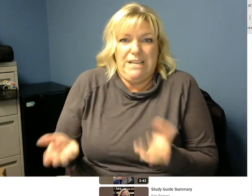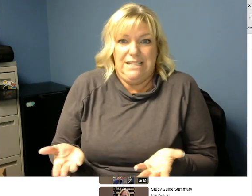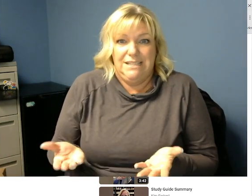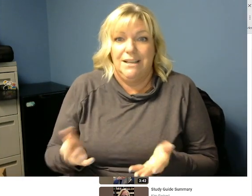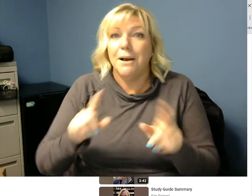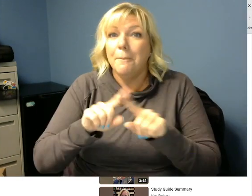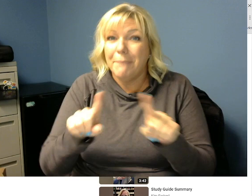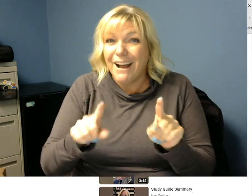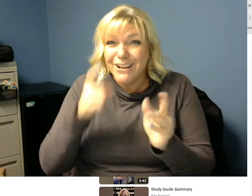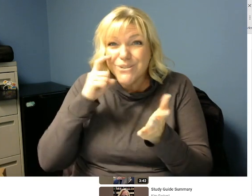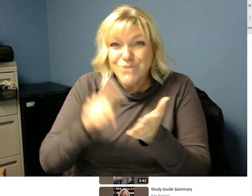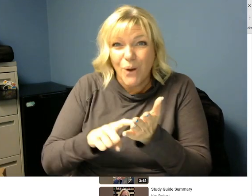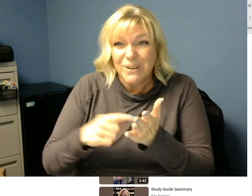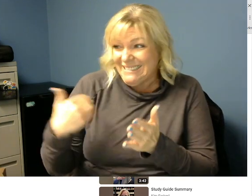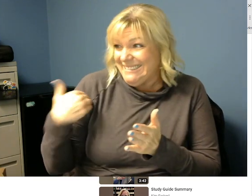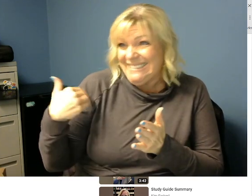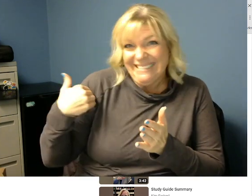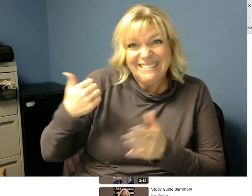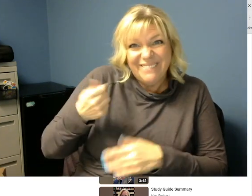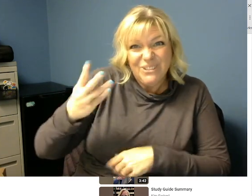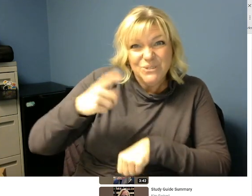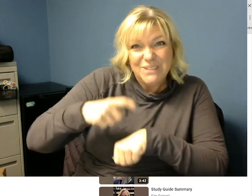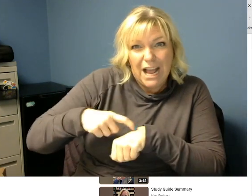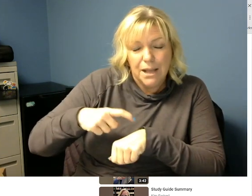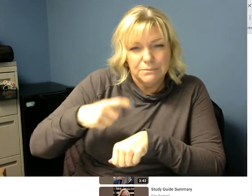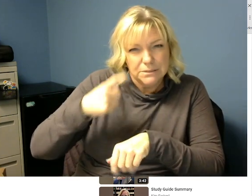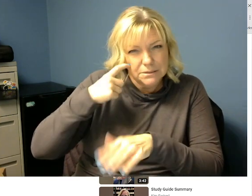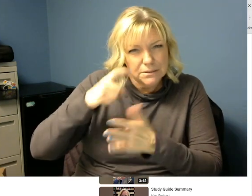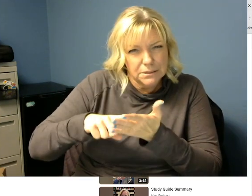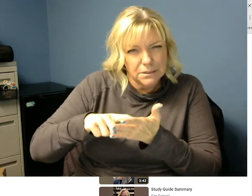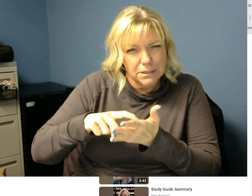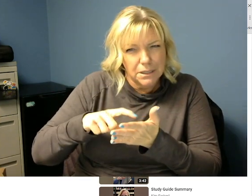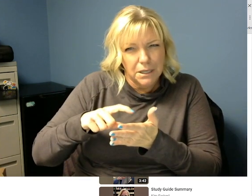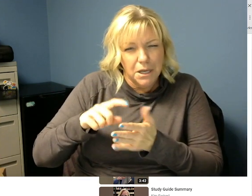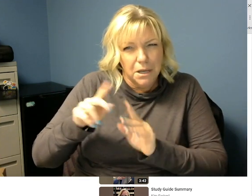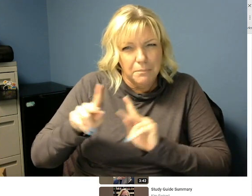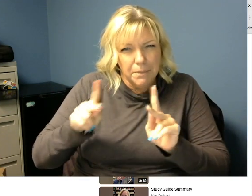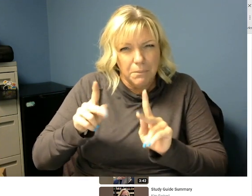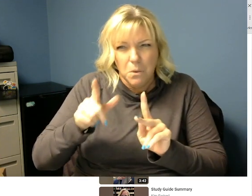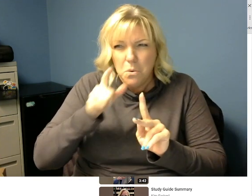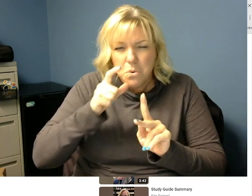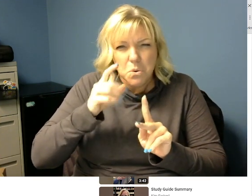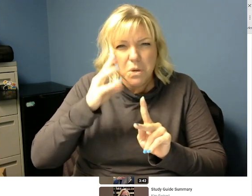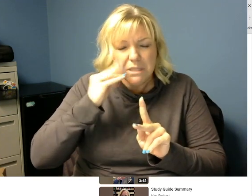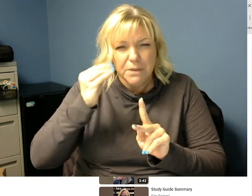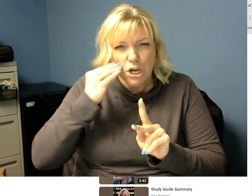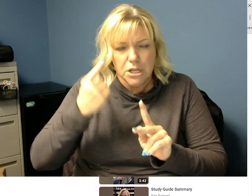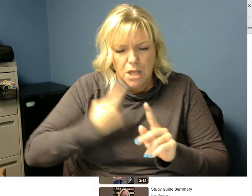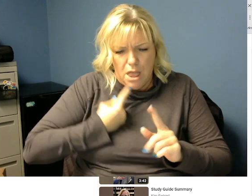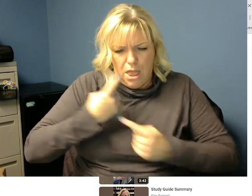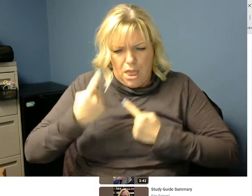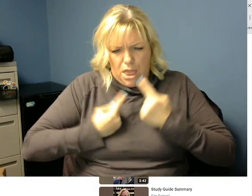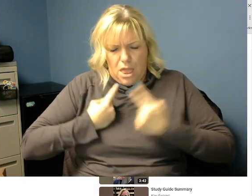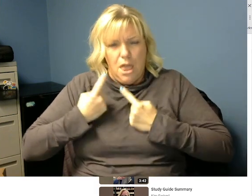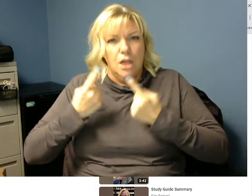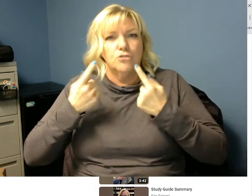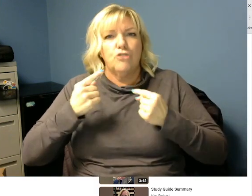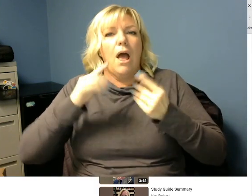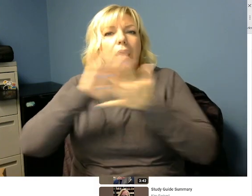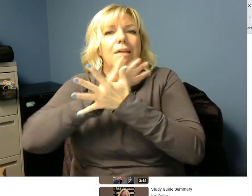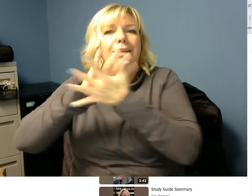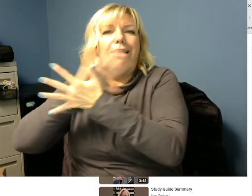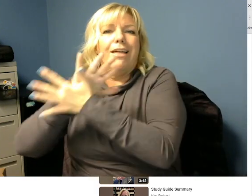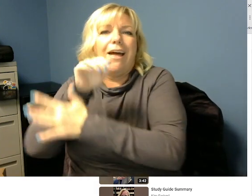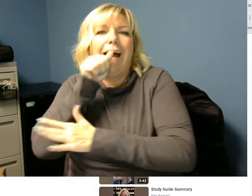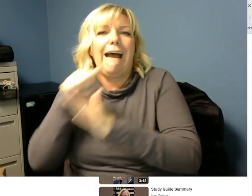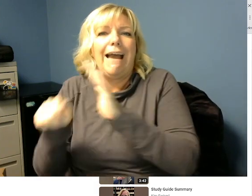how difficult it is to find the voices of those people who are often hidden from history.